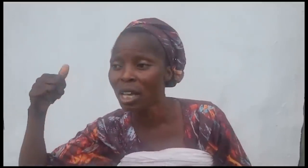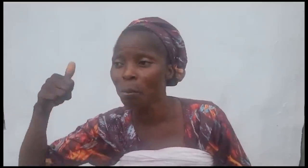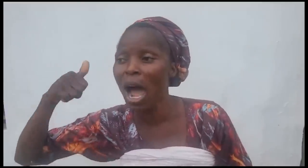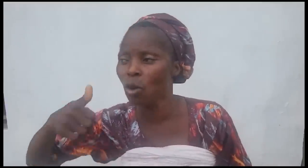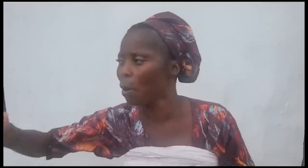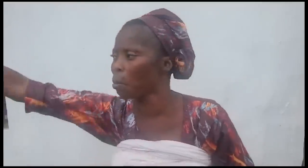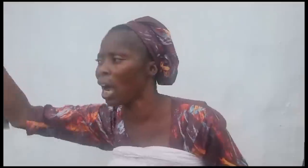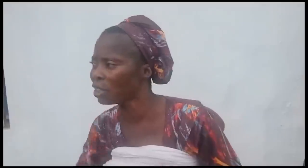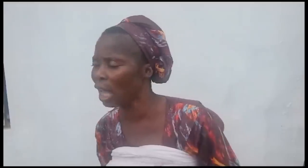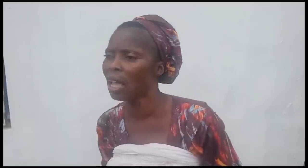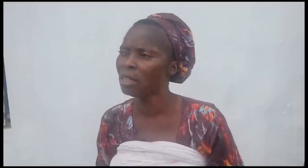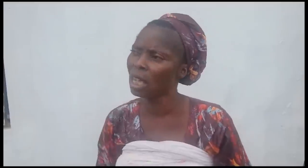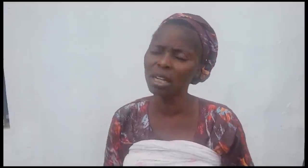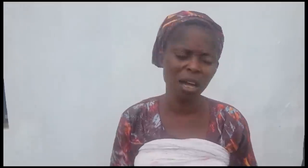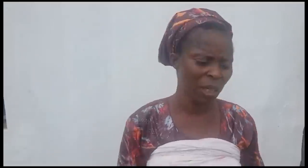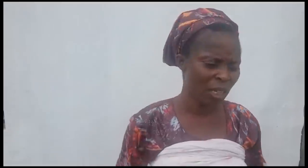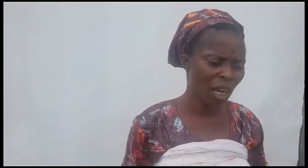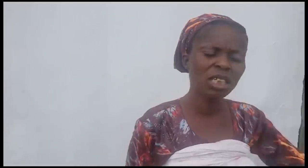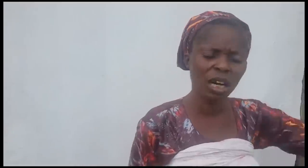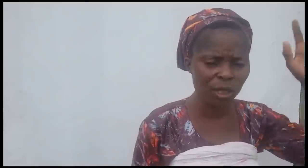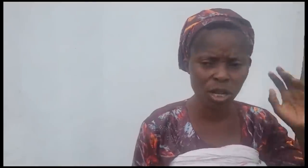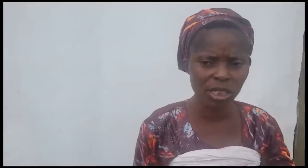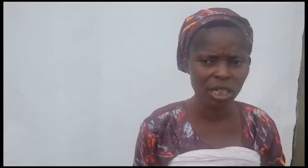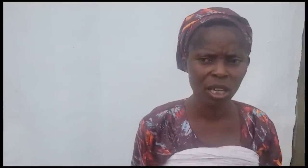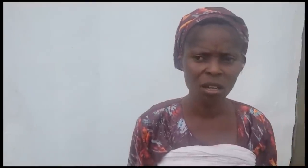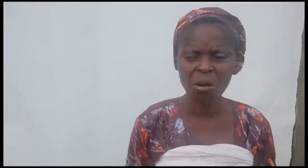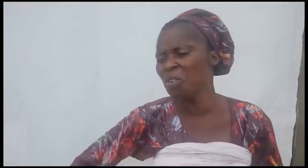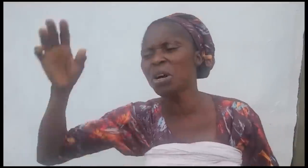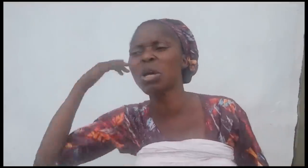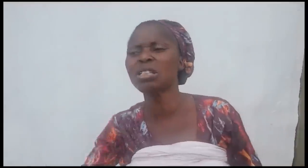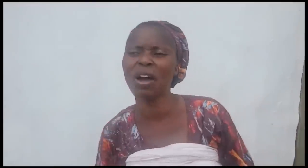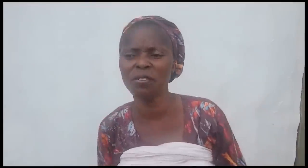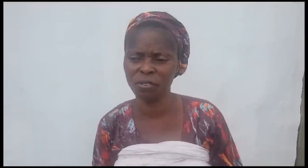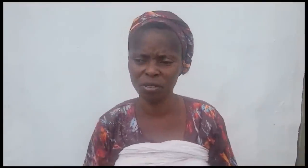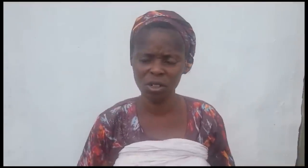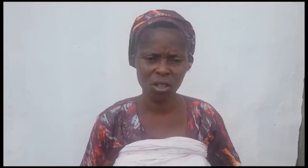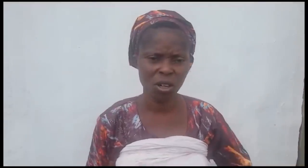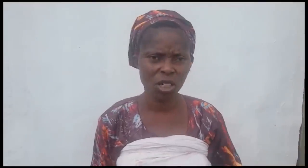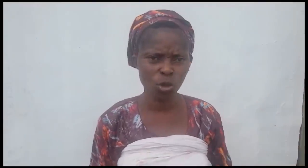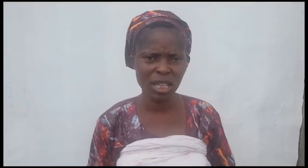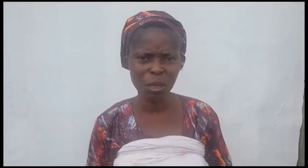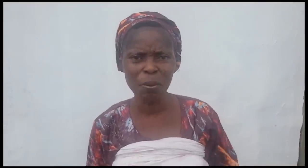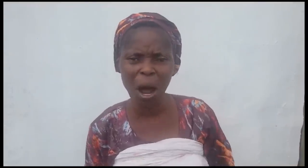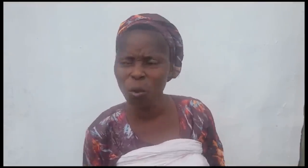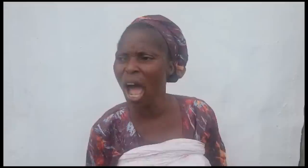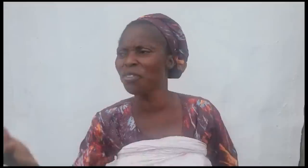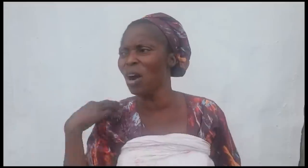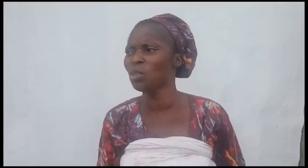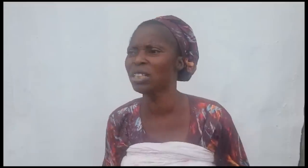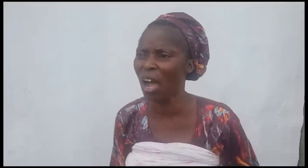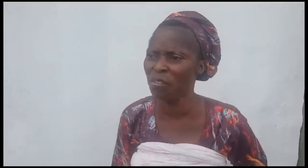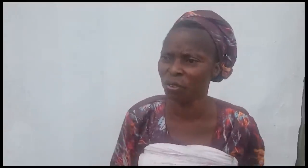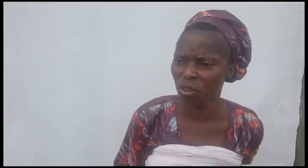le panu ba pe carpenter yen ni ah kan si ra 20 oni e fun 25 oni 20 bi bawo e